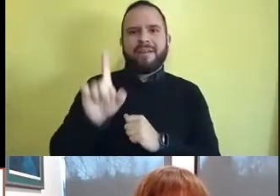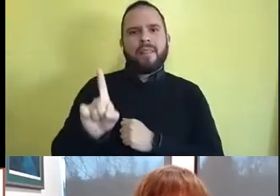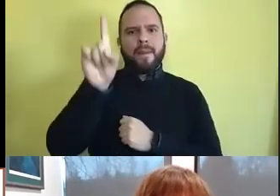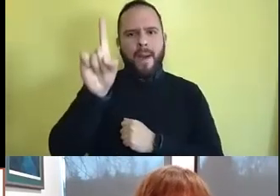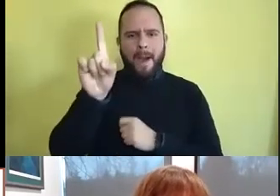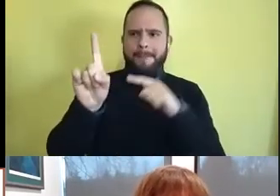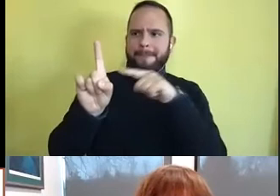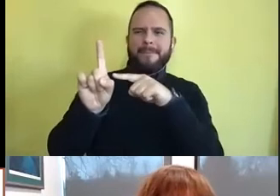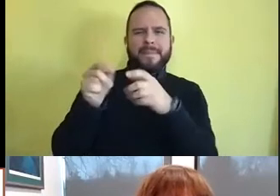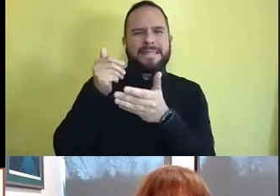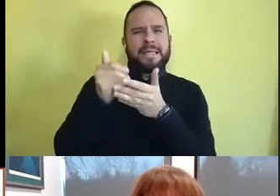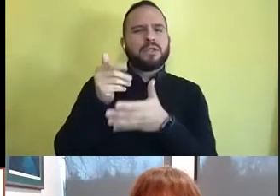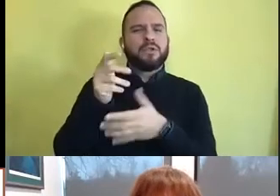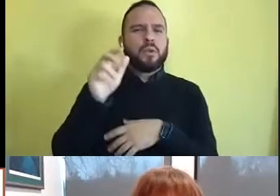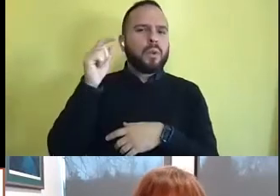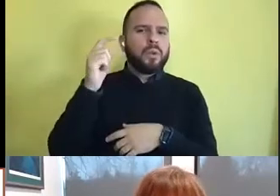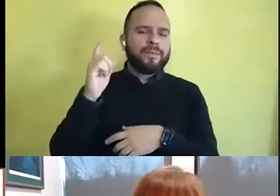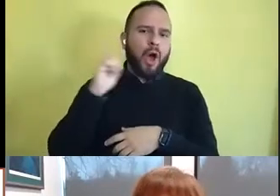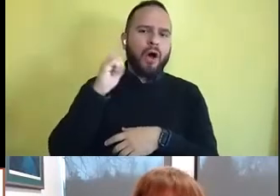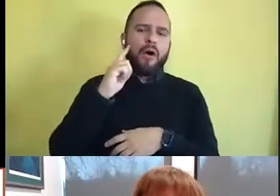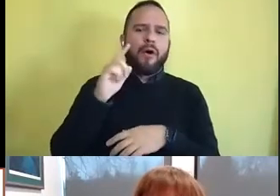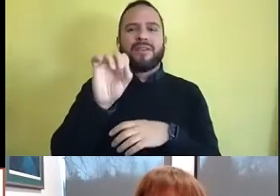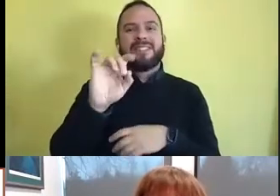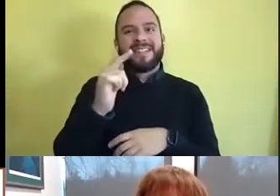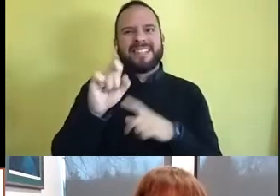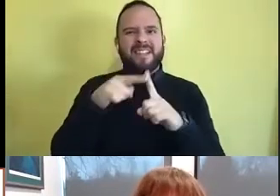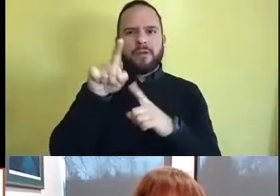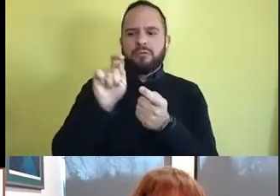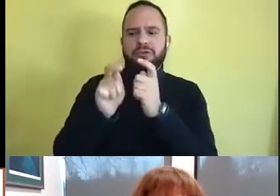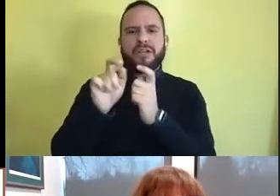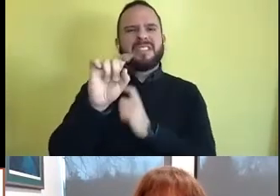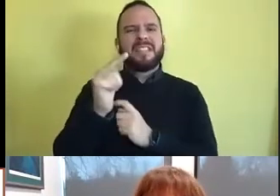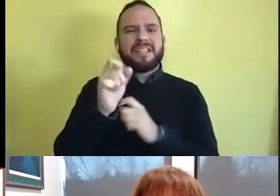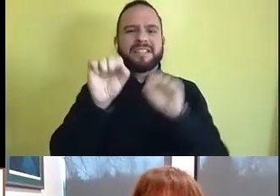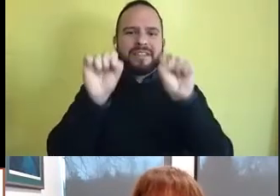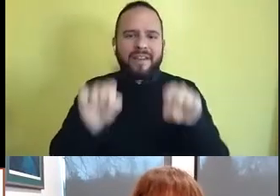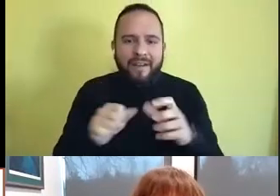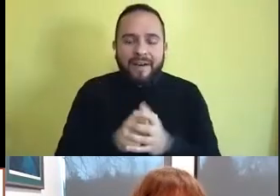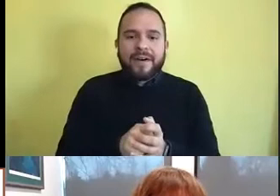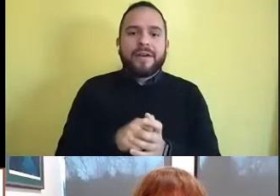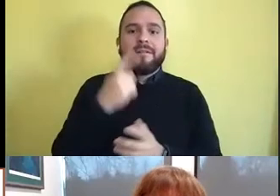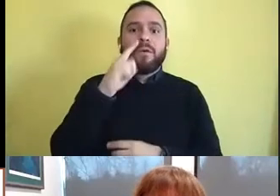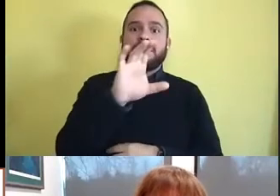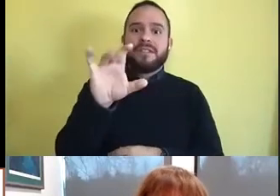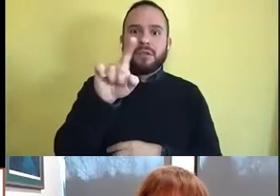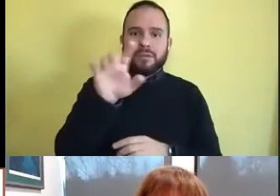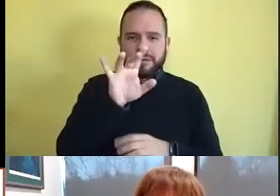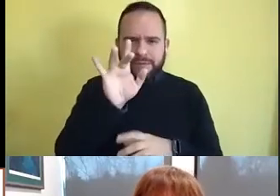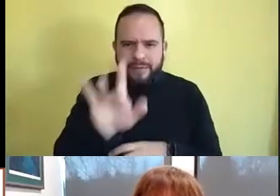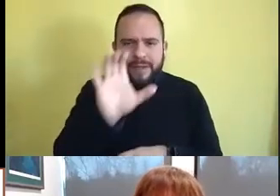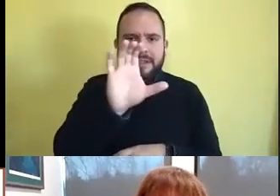audio settings and then select one of the options. For closed captioning, click on the closed caption and then select